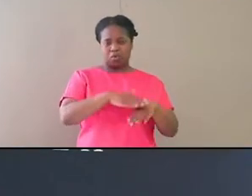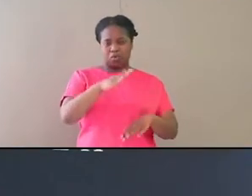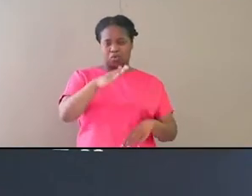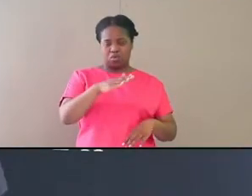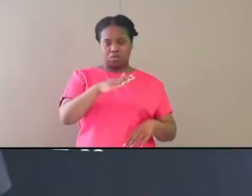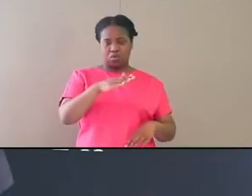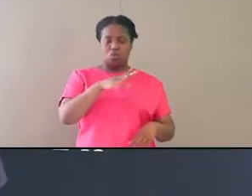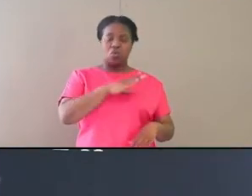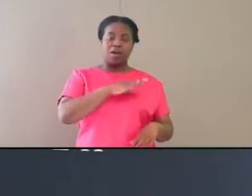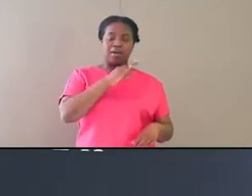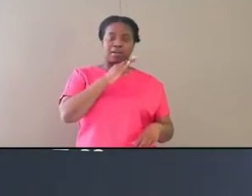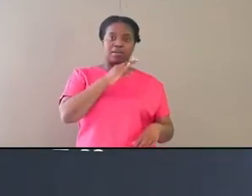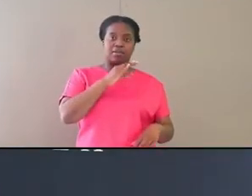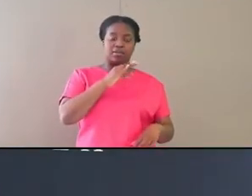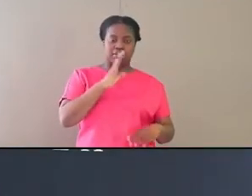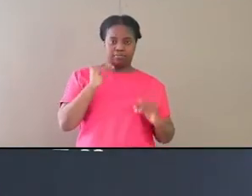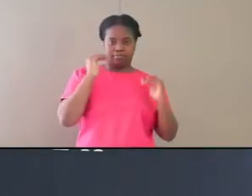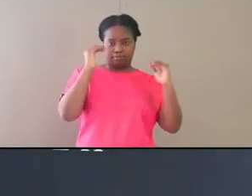hide a lot.